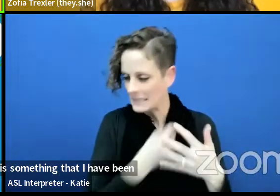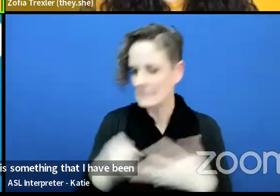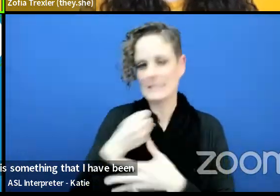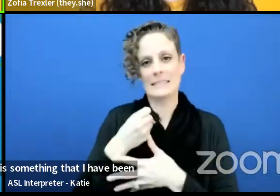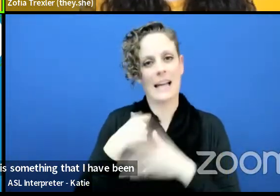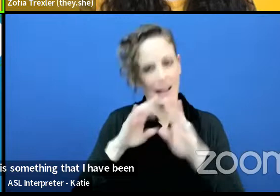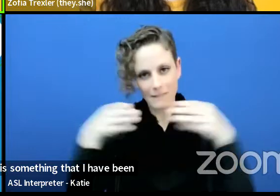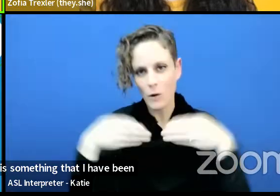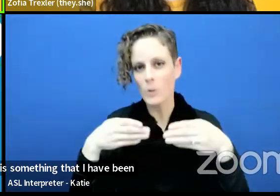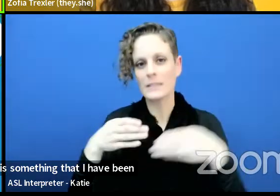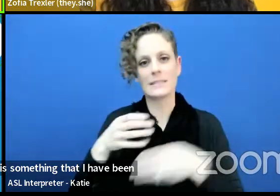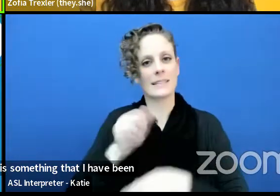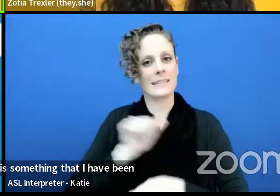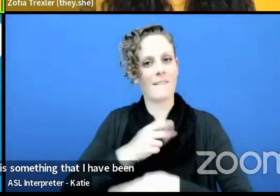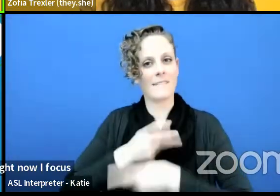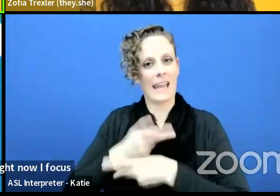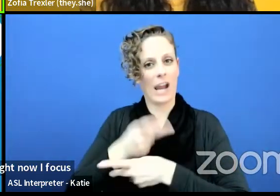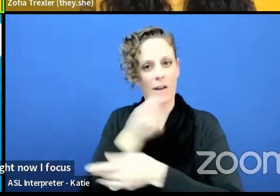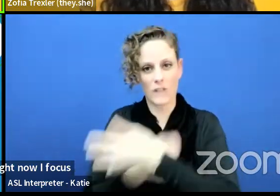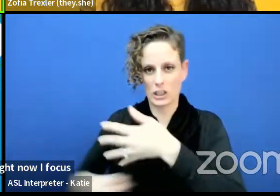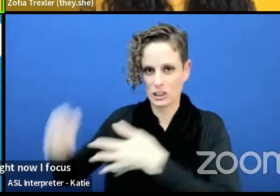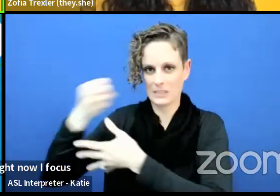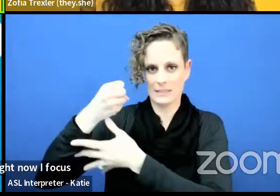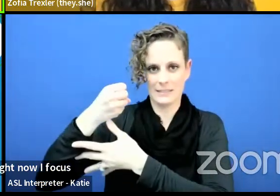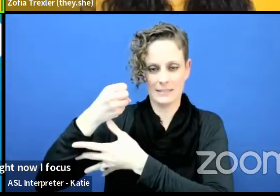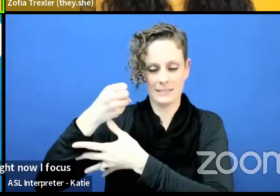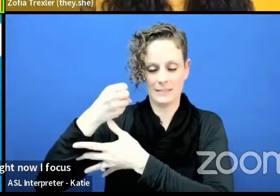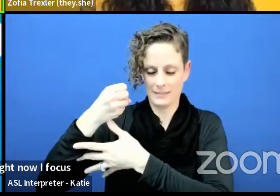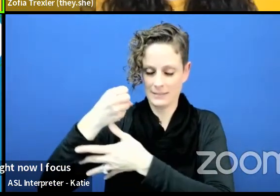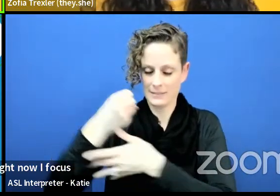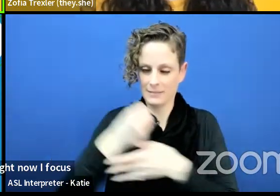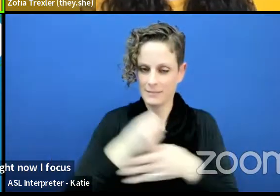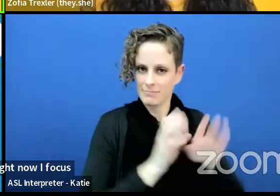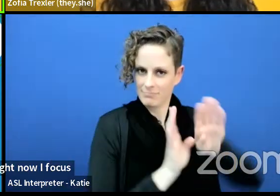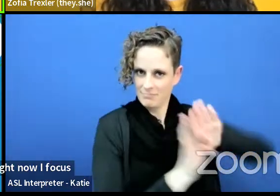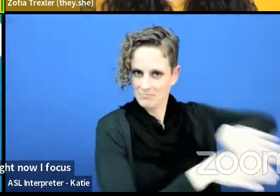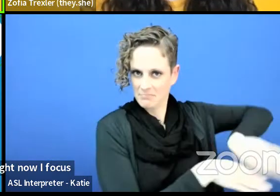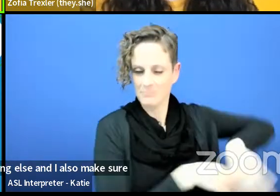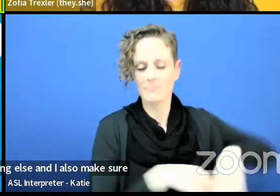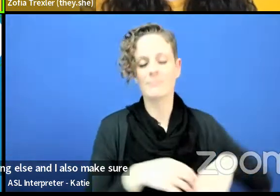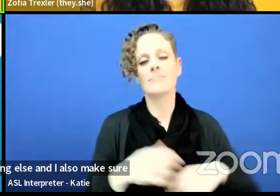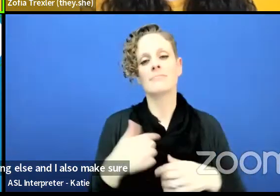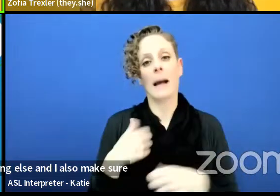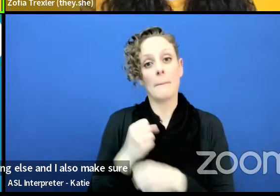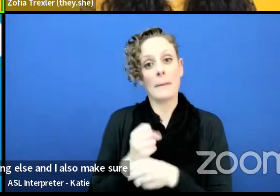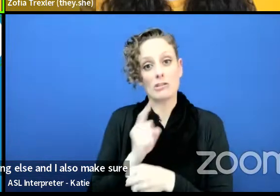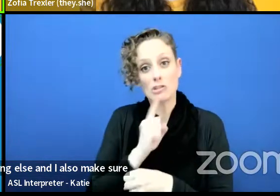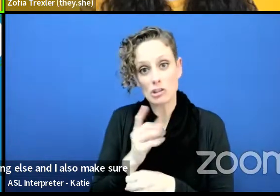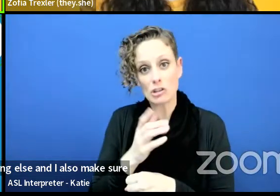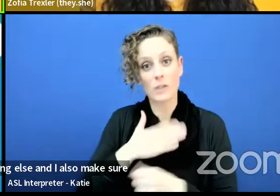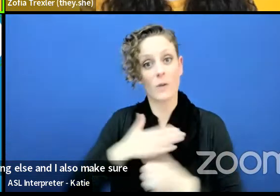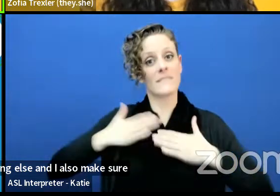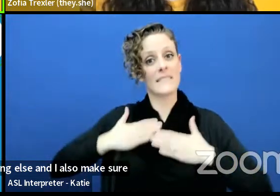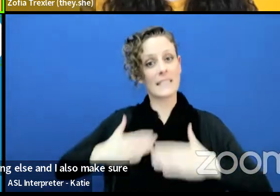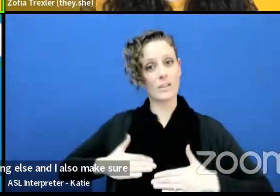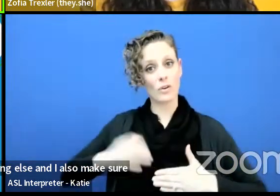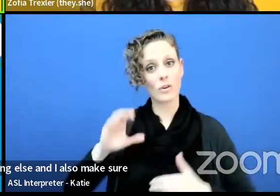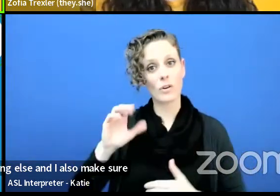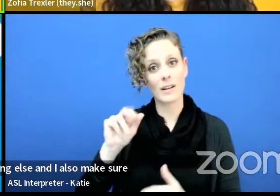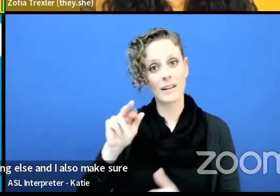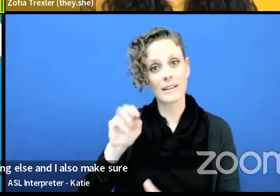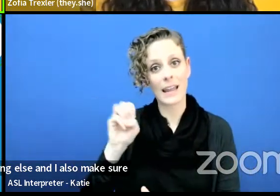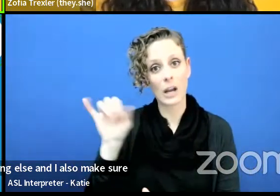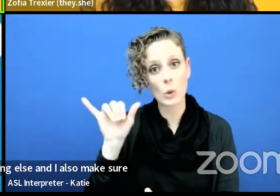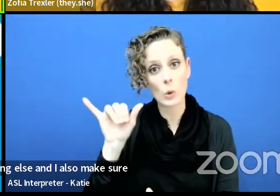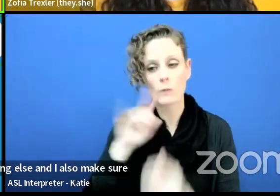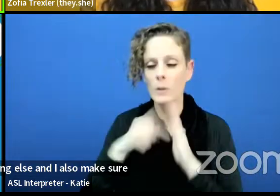focus my self-care above anything else. I also make sure that I do physical care, working